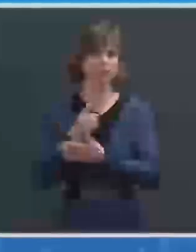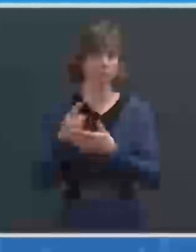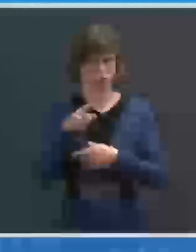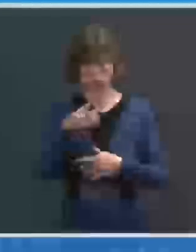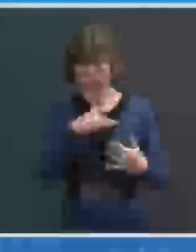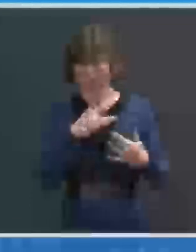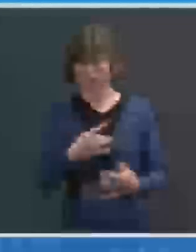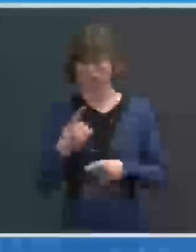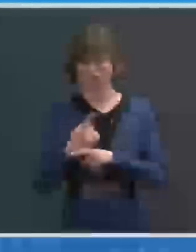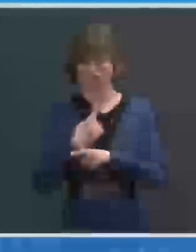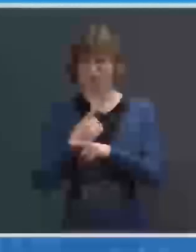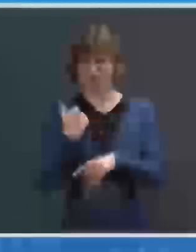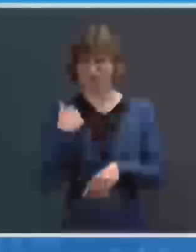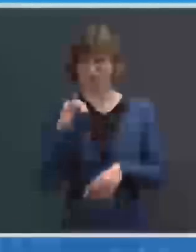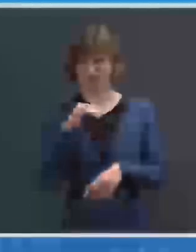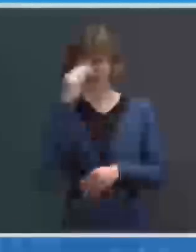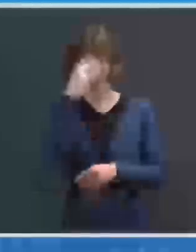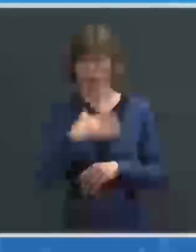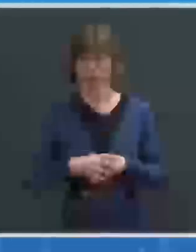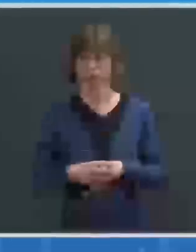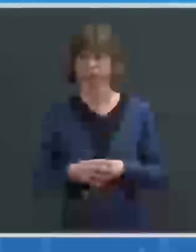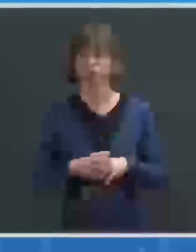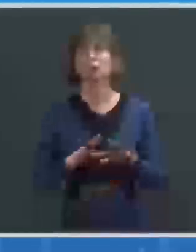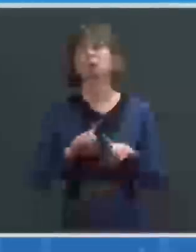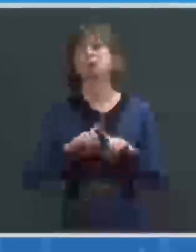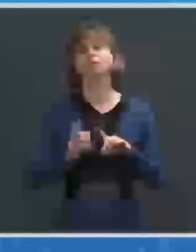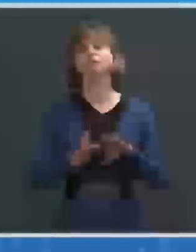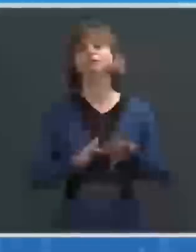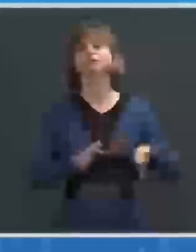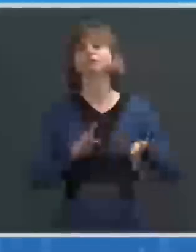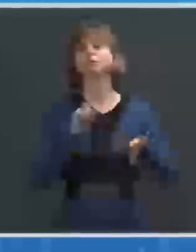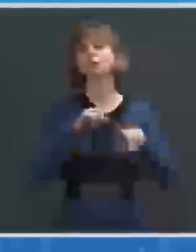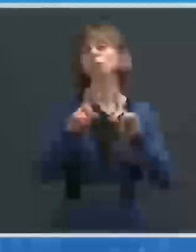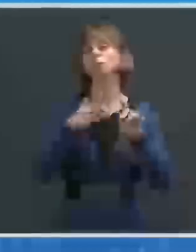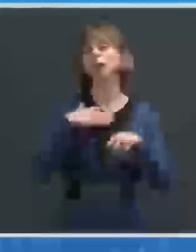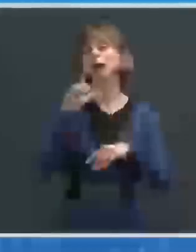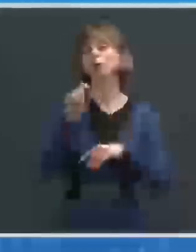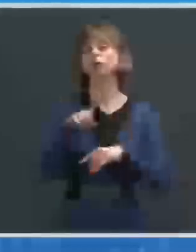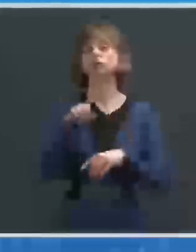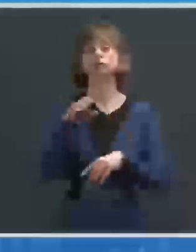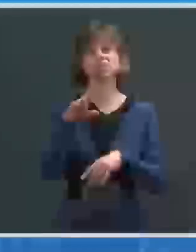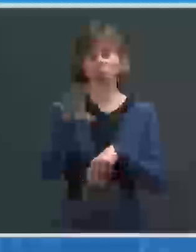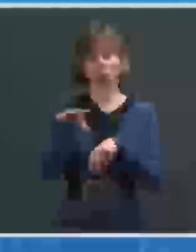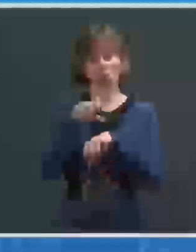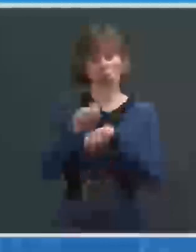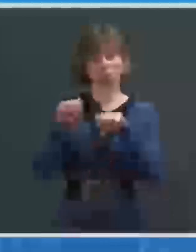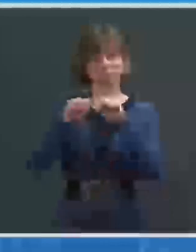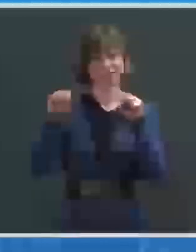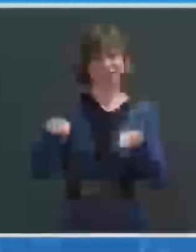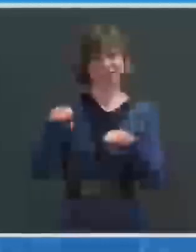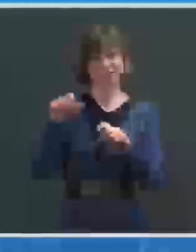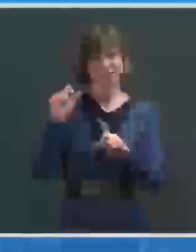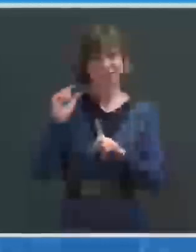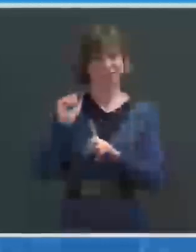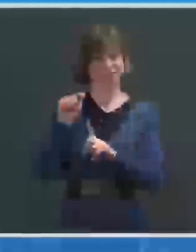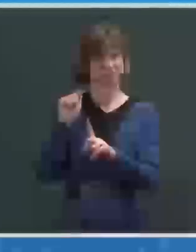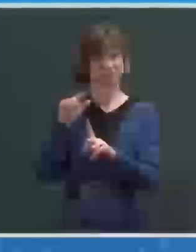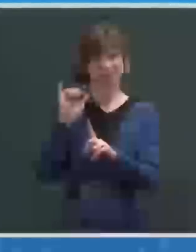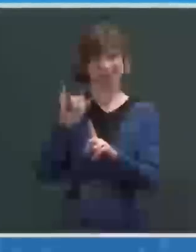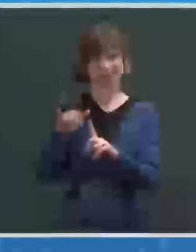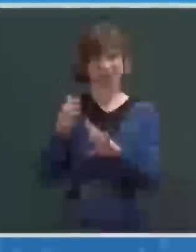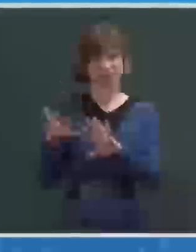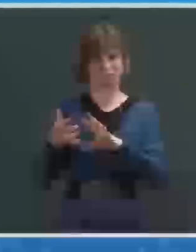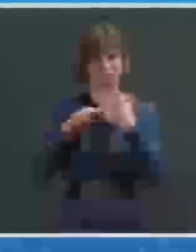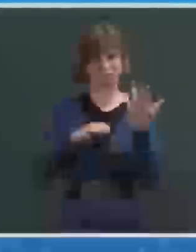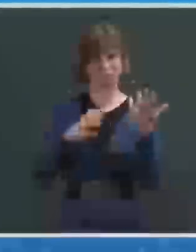that. My question, however, is, so appointment systems seem to be the rate limiting factor for getting people